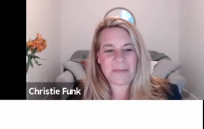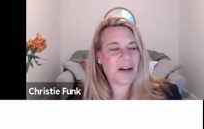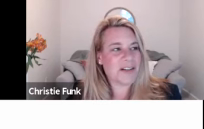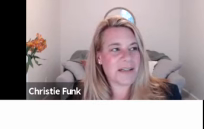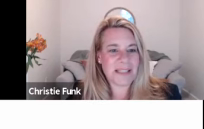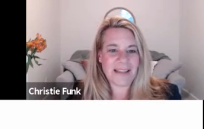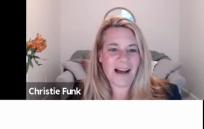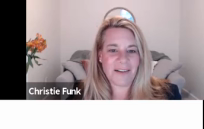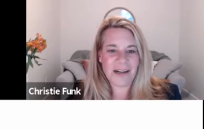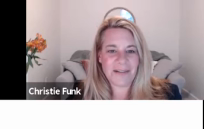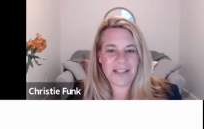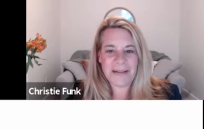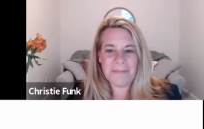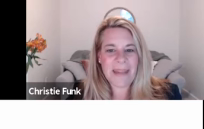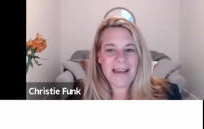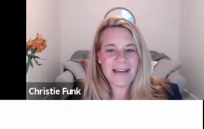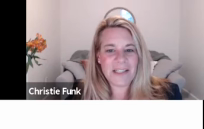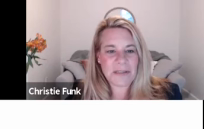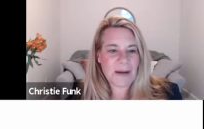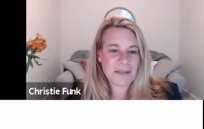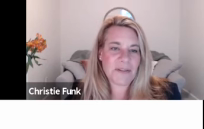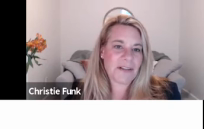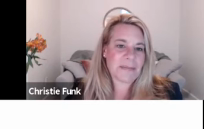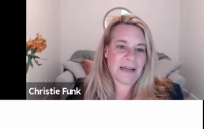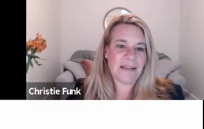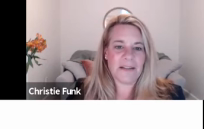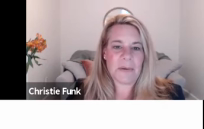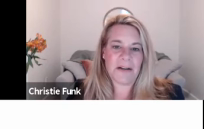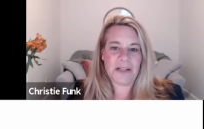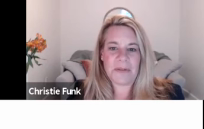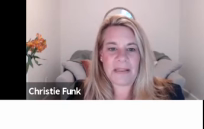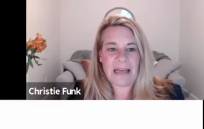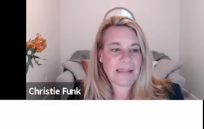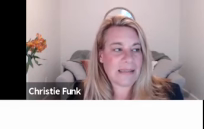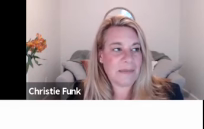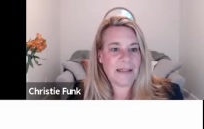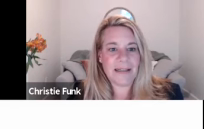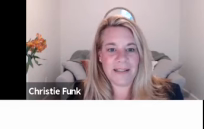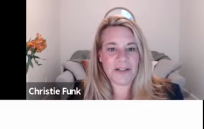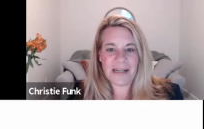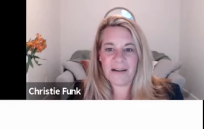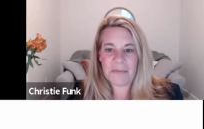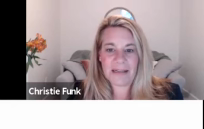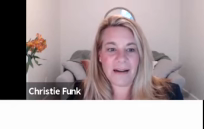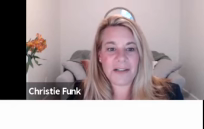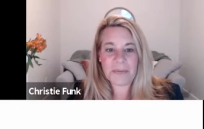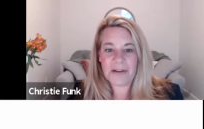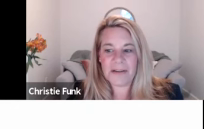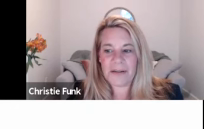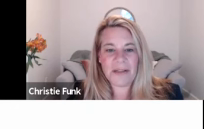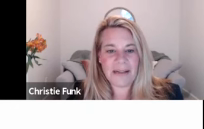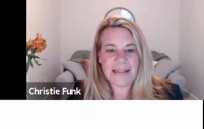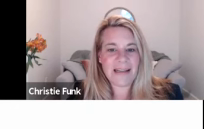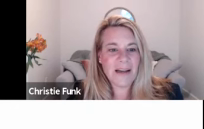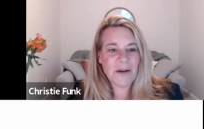of Strategic Partnerships in the Colorado region. He's responsible for expanding those partnerships with academia, industry, government, and